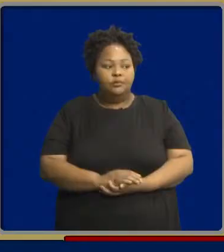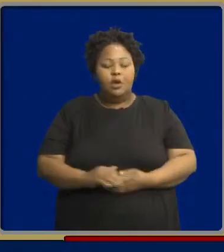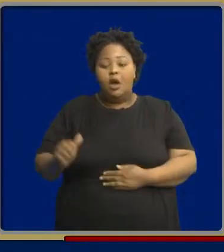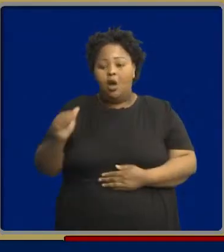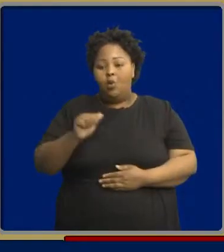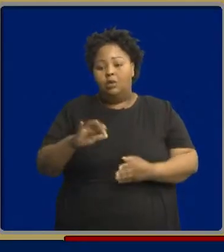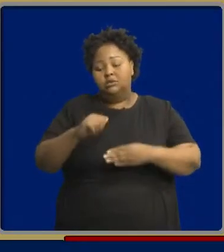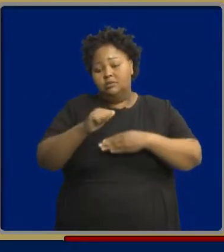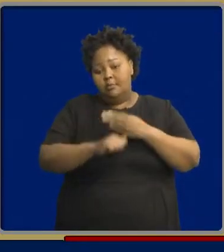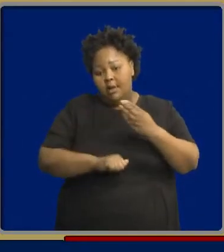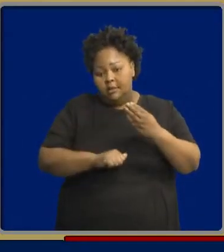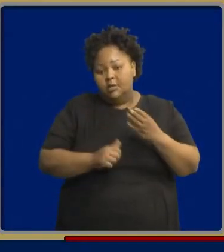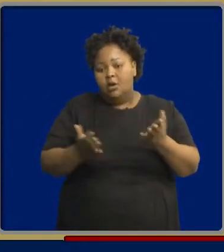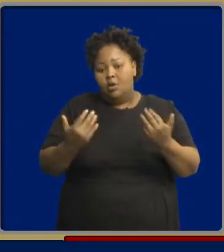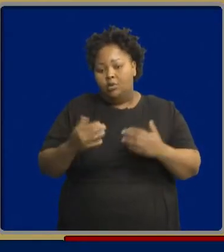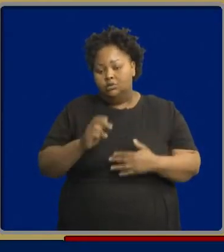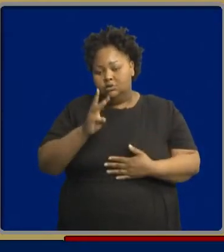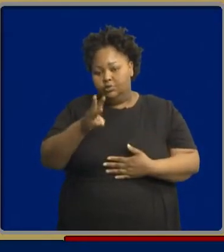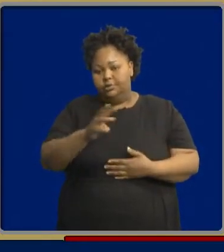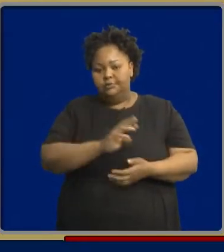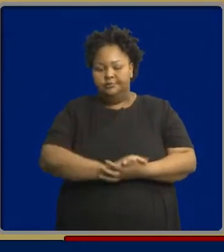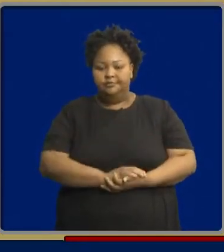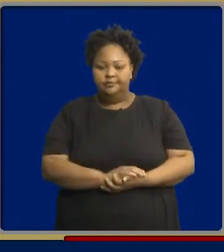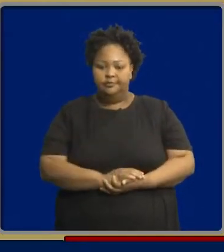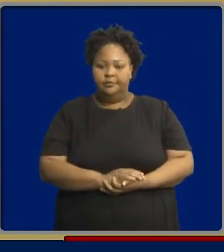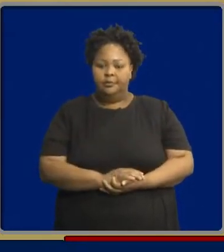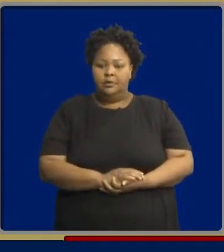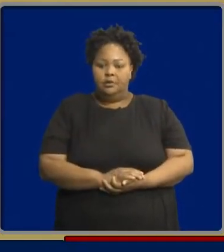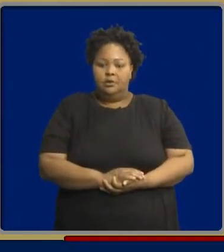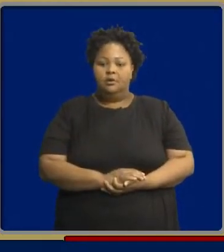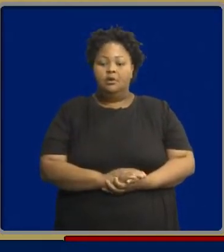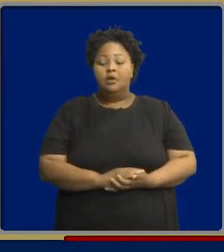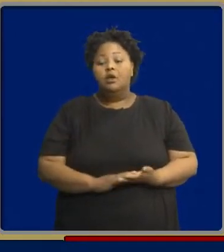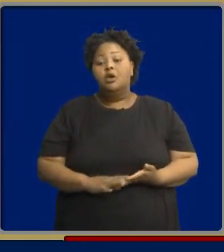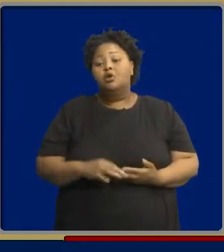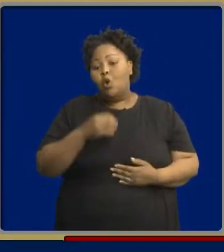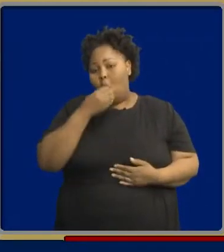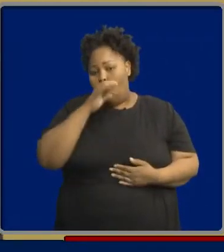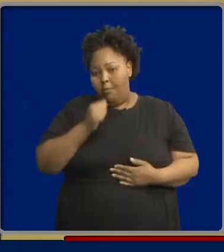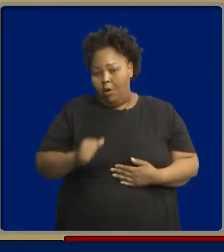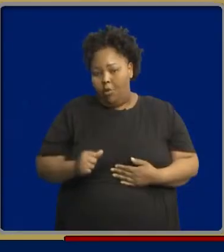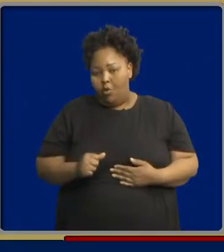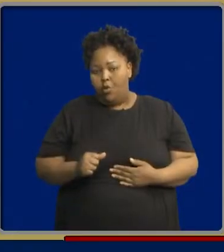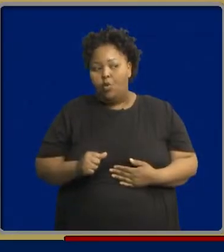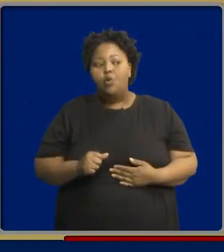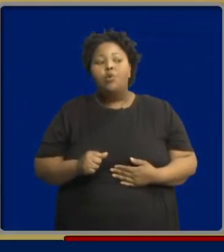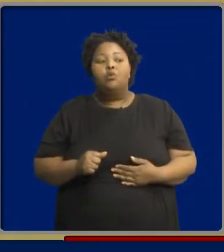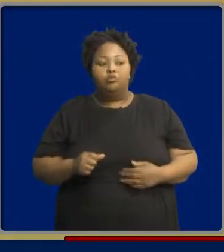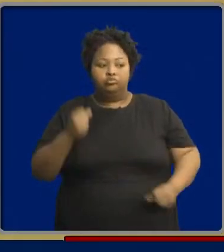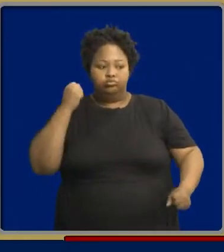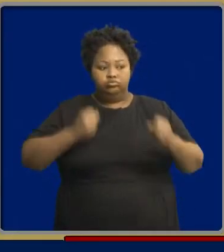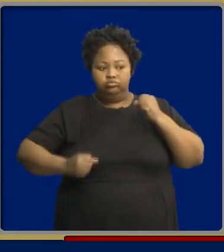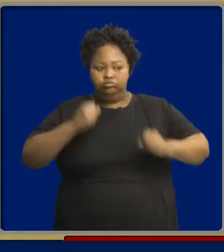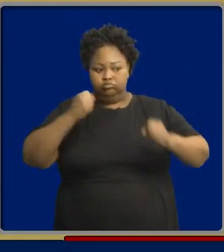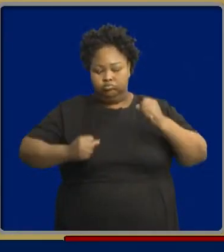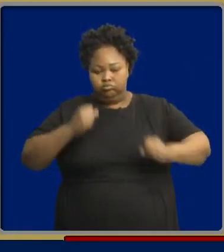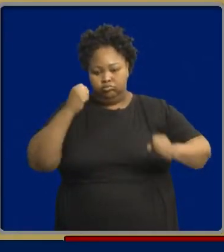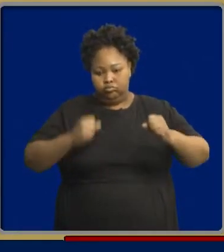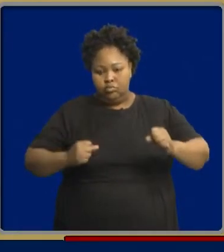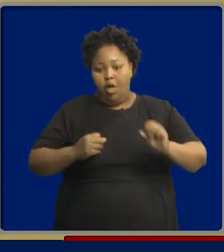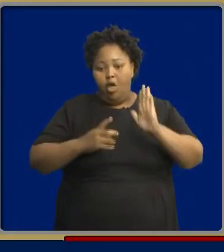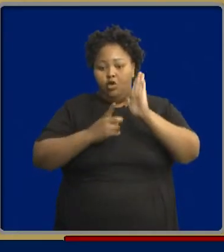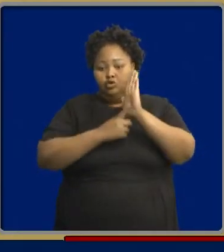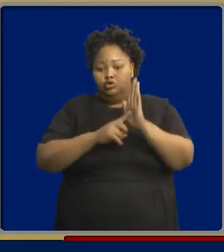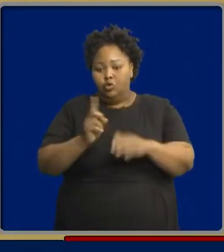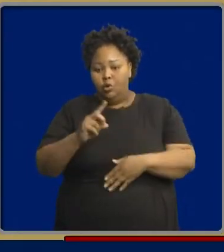The continued vibrancy of the Kwamakoko Legacy Run is a testament to your resolve. We therefore salute